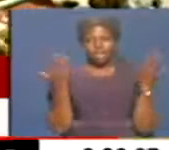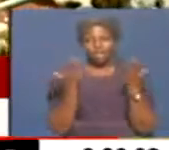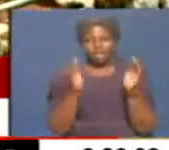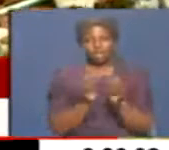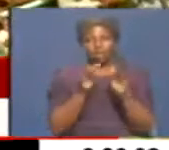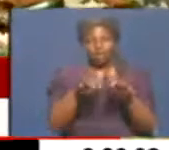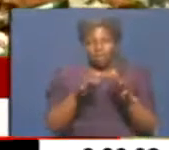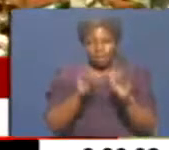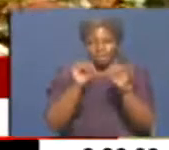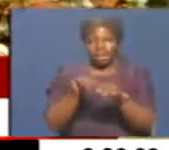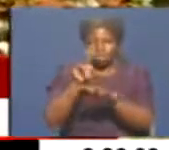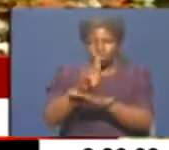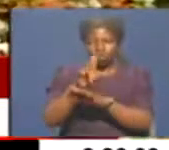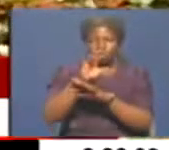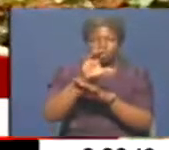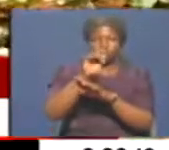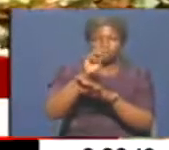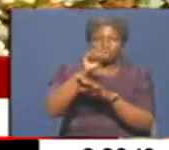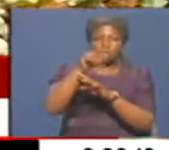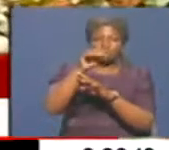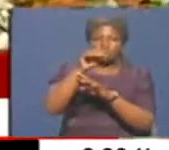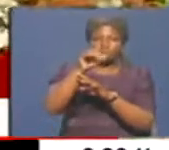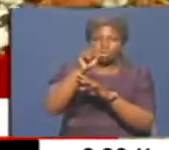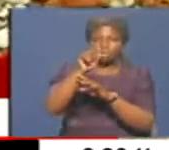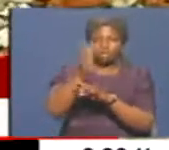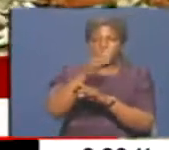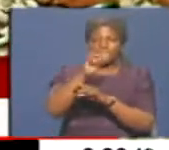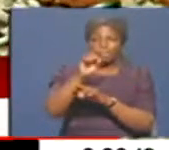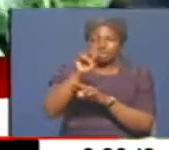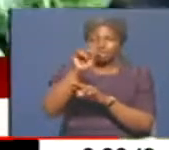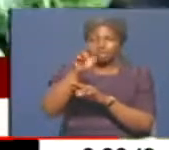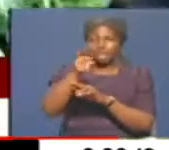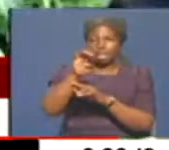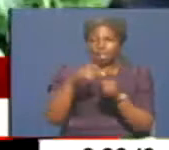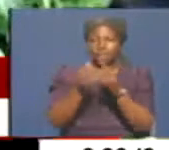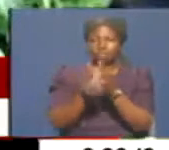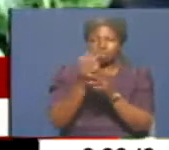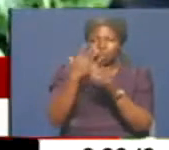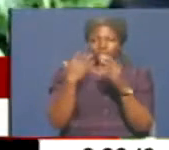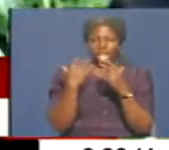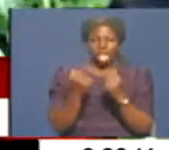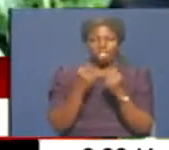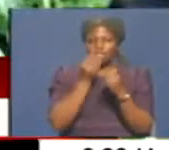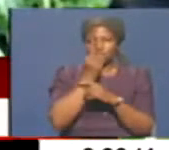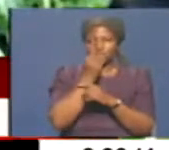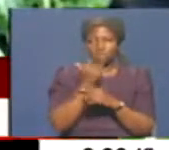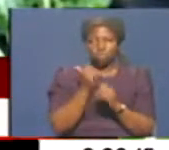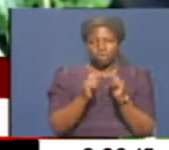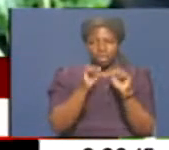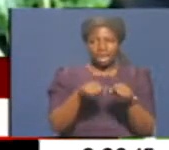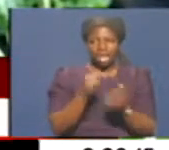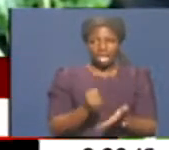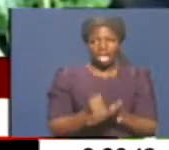manure and produce quality foods that will help fight lifestyle challenges. Training the farmers, we have come up with